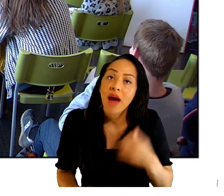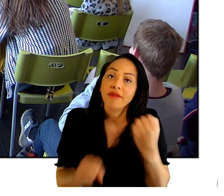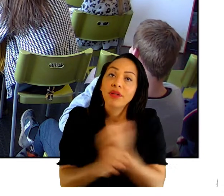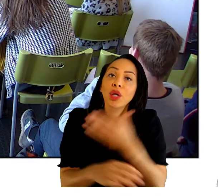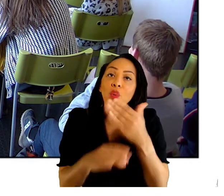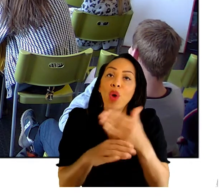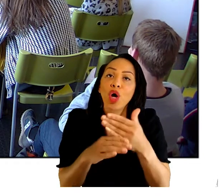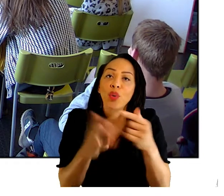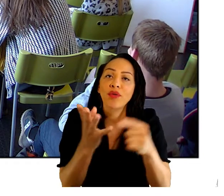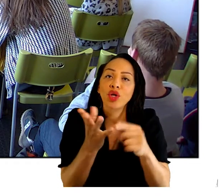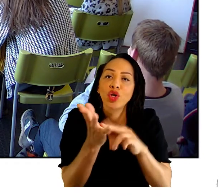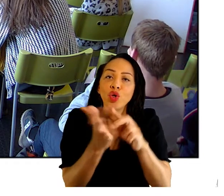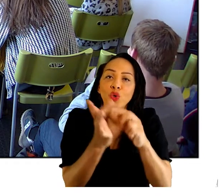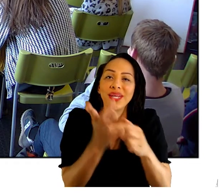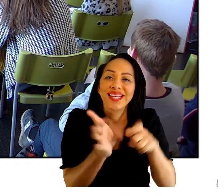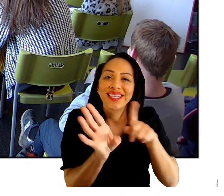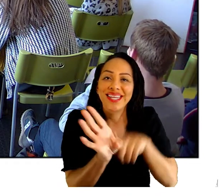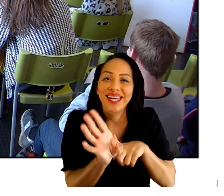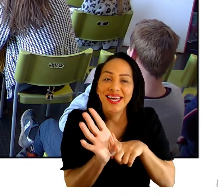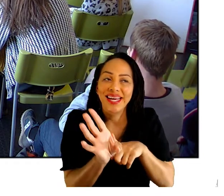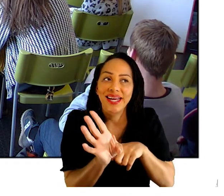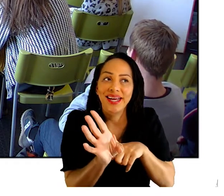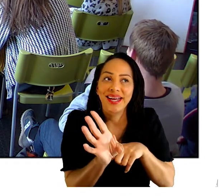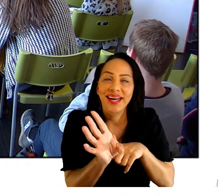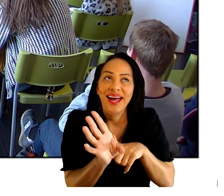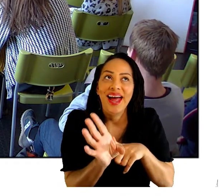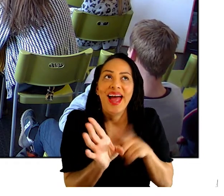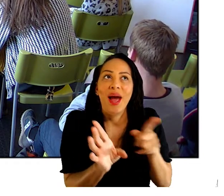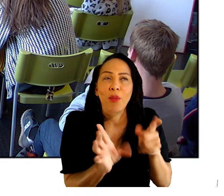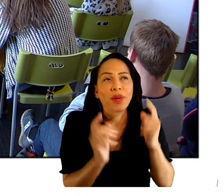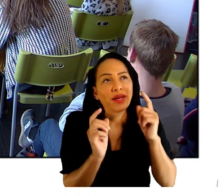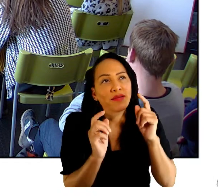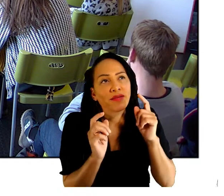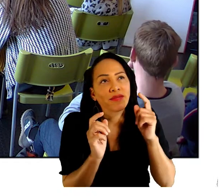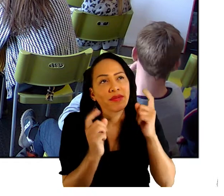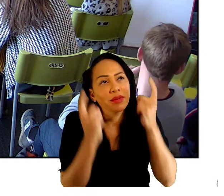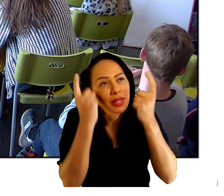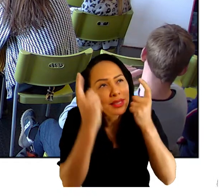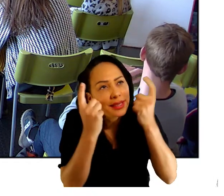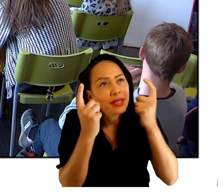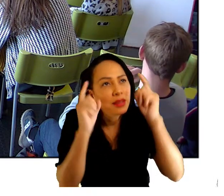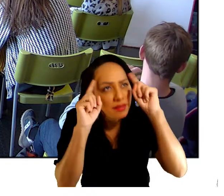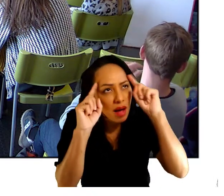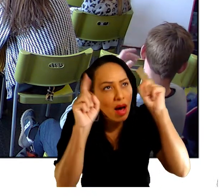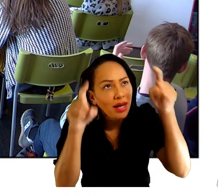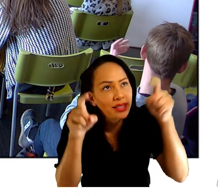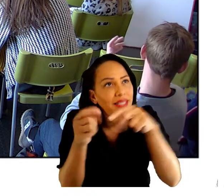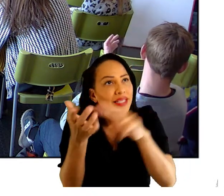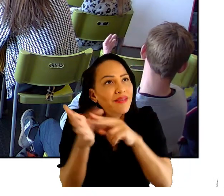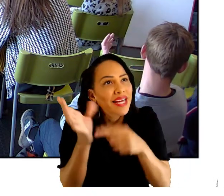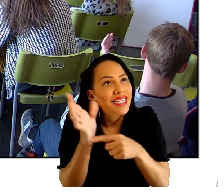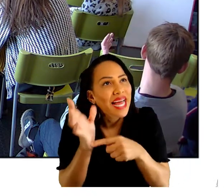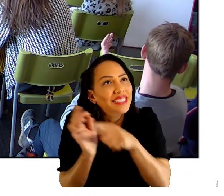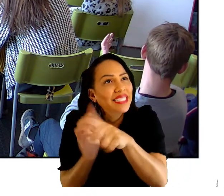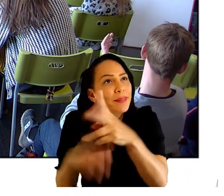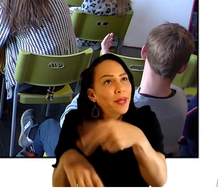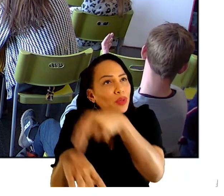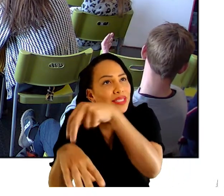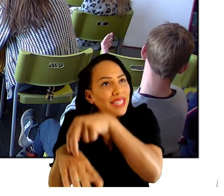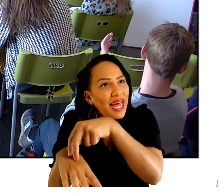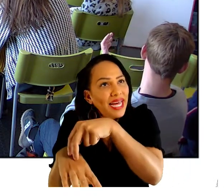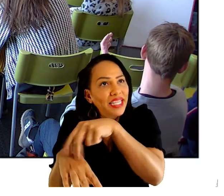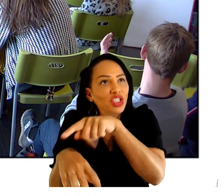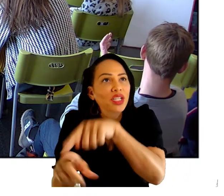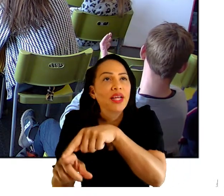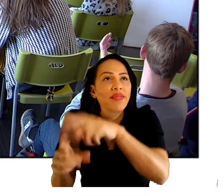put Natalie on the stage in an environment which responds to her, which, you know, feeds back that creating art from the data